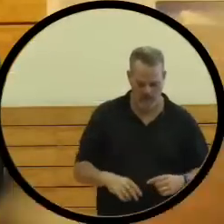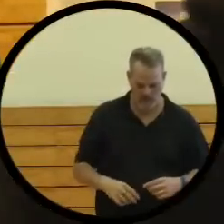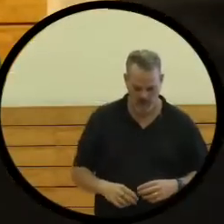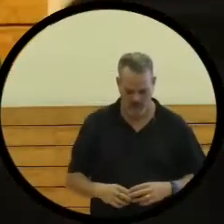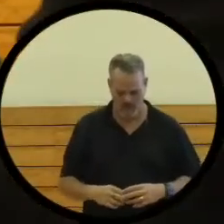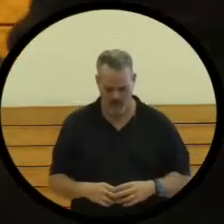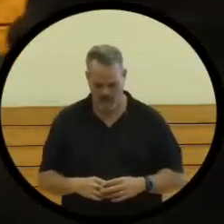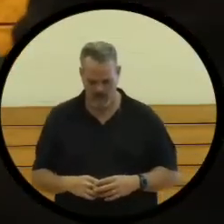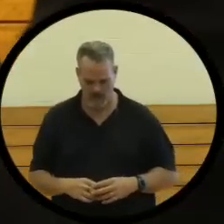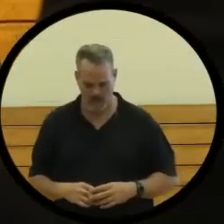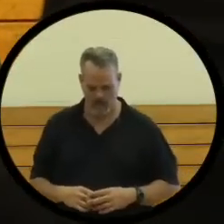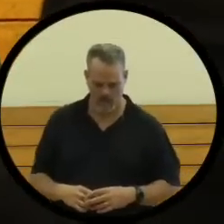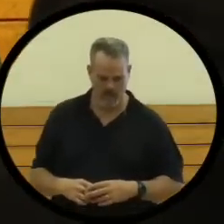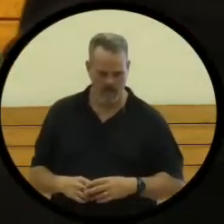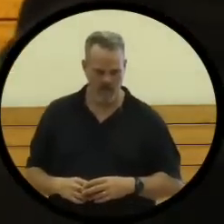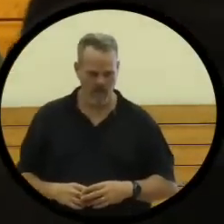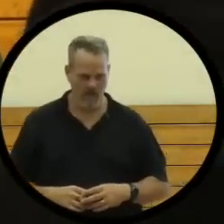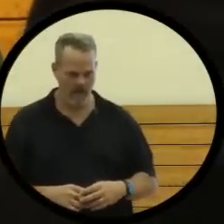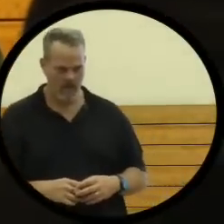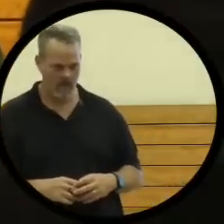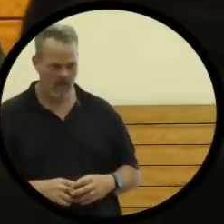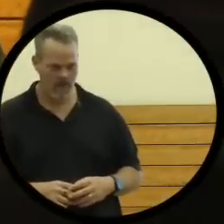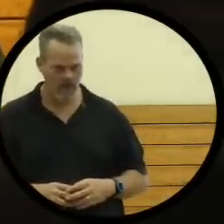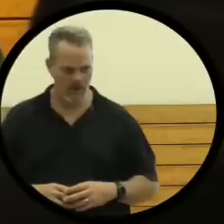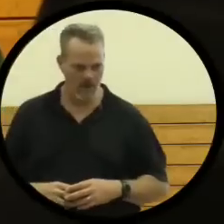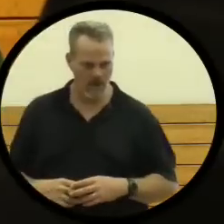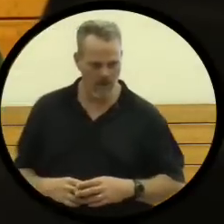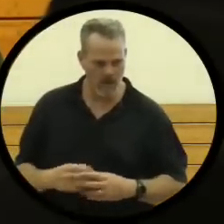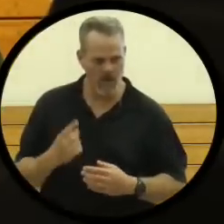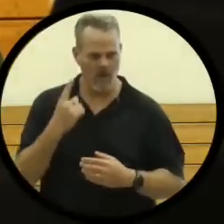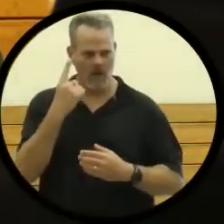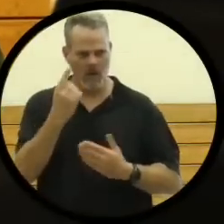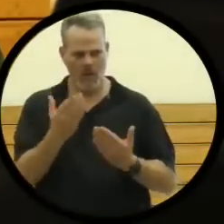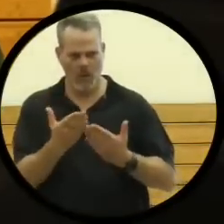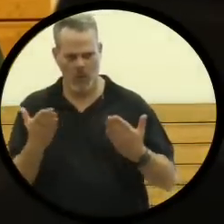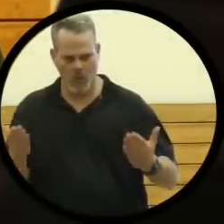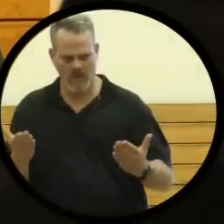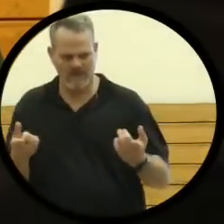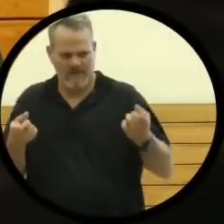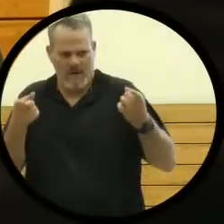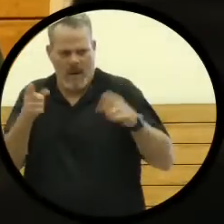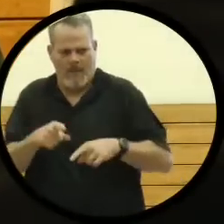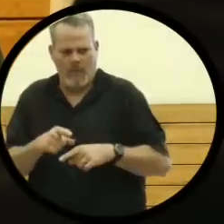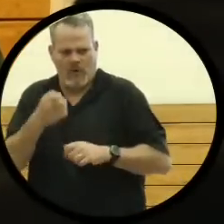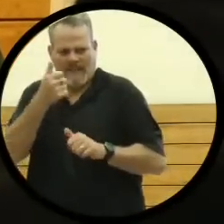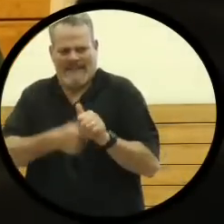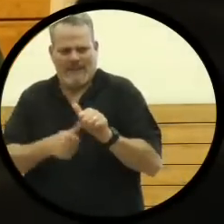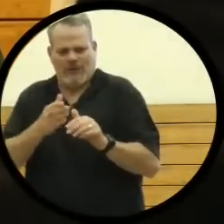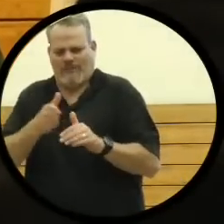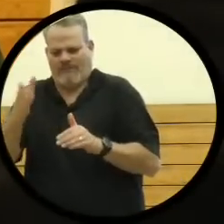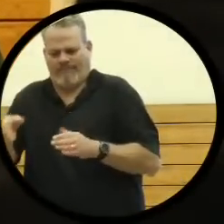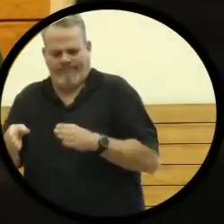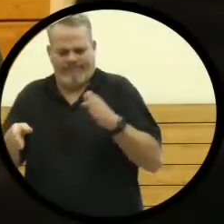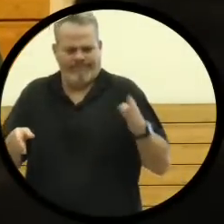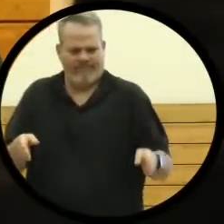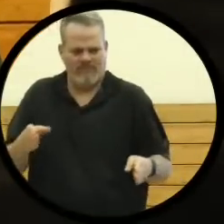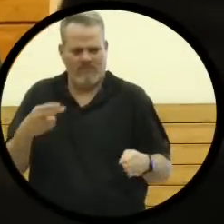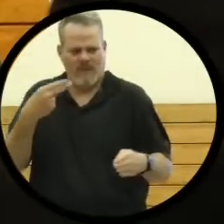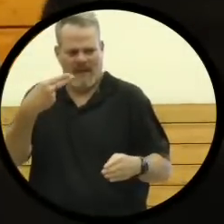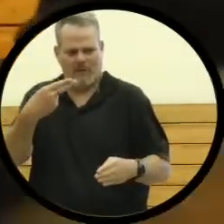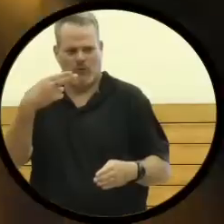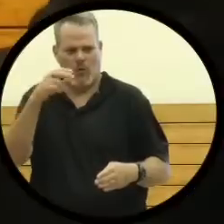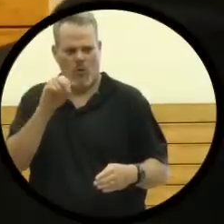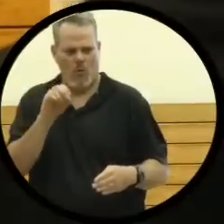I think it was 84, the ones that came on each side of Hawaiian Ocean View